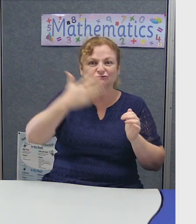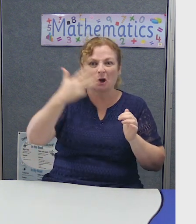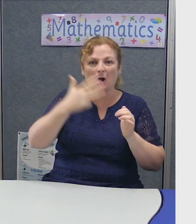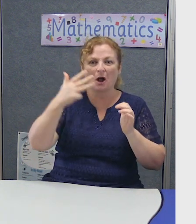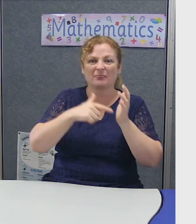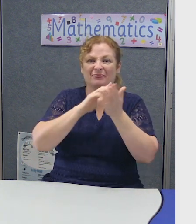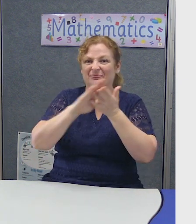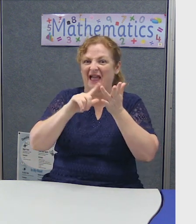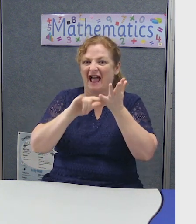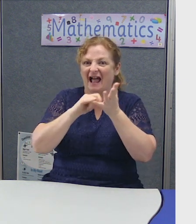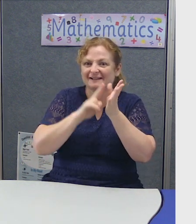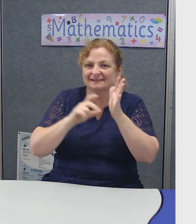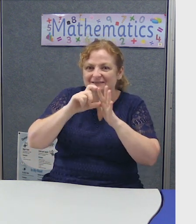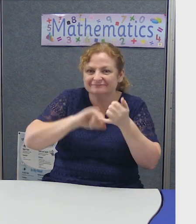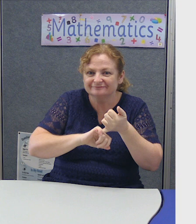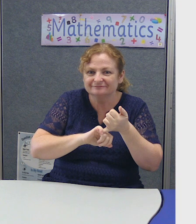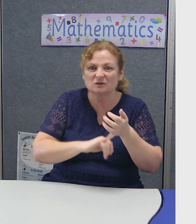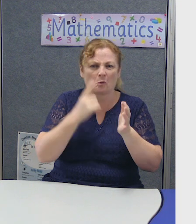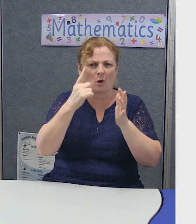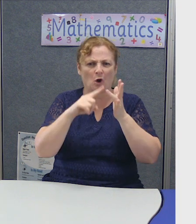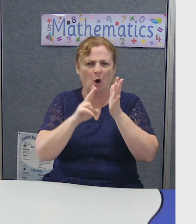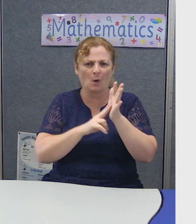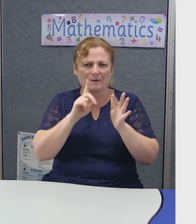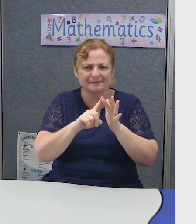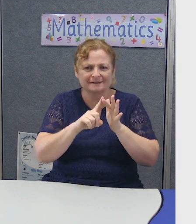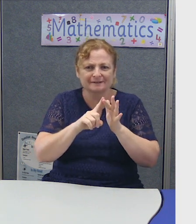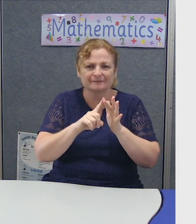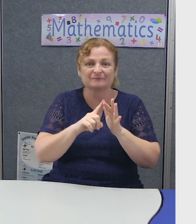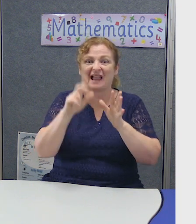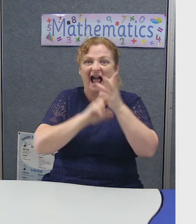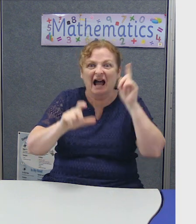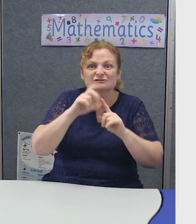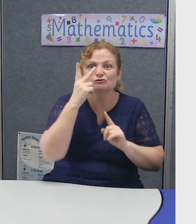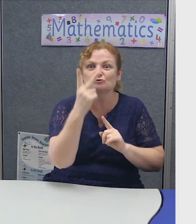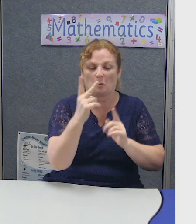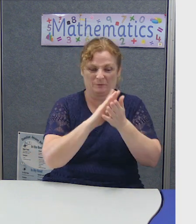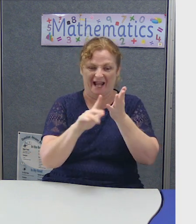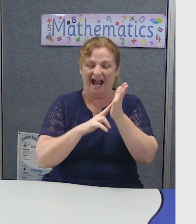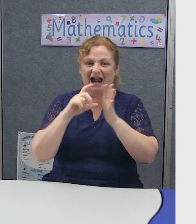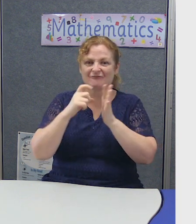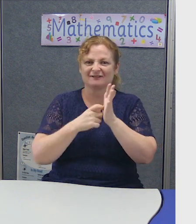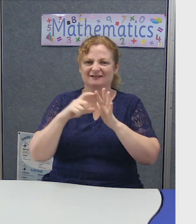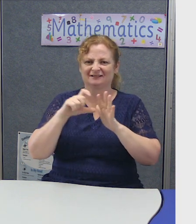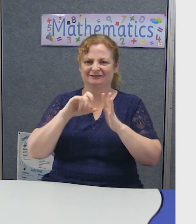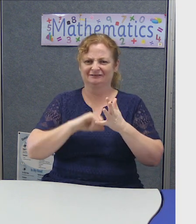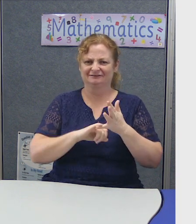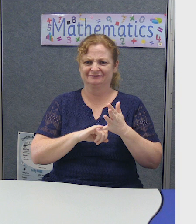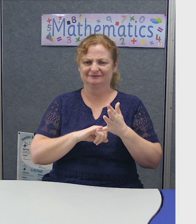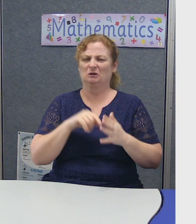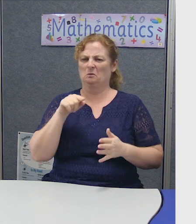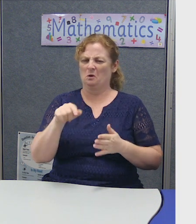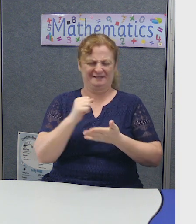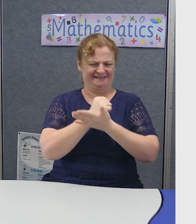19 thousands, 1 one, and 200s. So the number